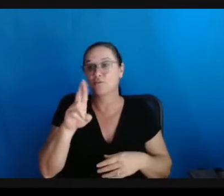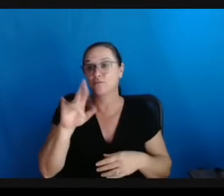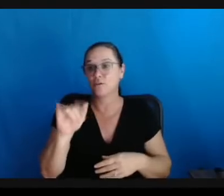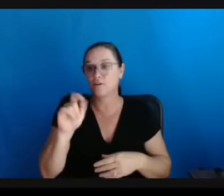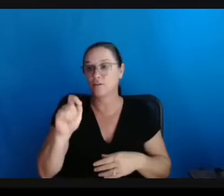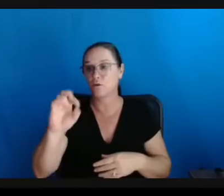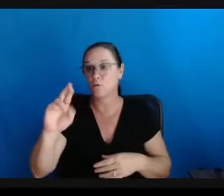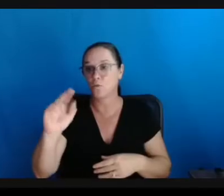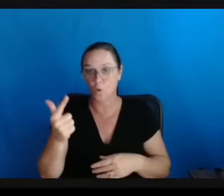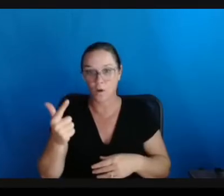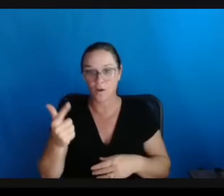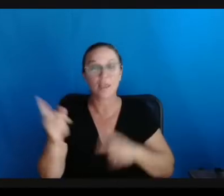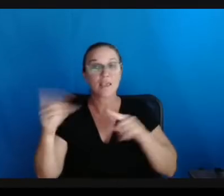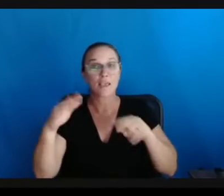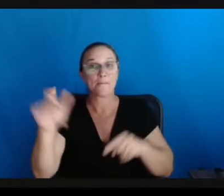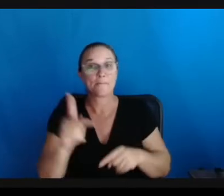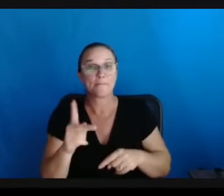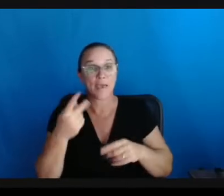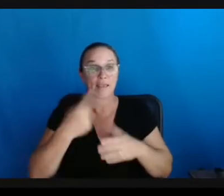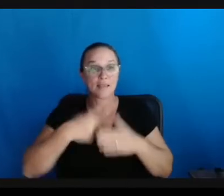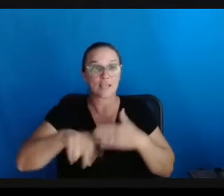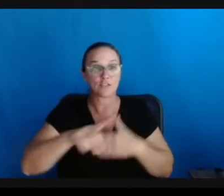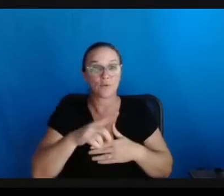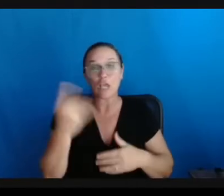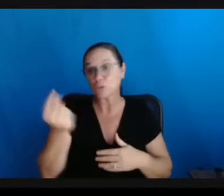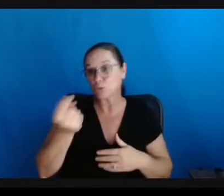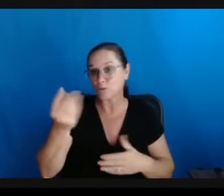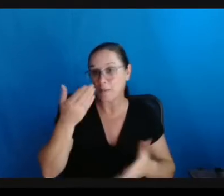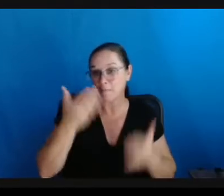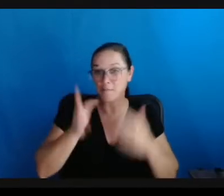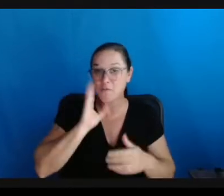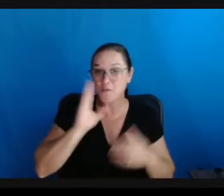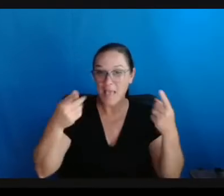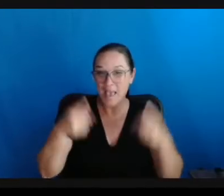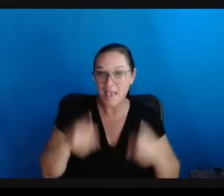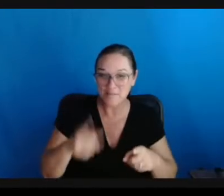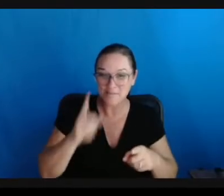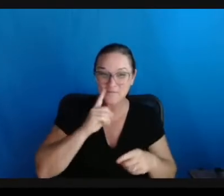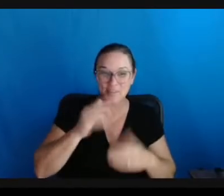week. Tuesday is probably going to happen for the next